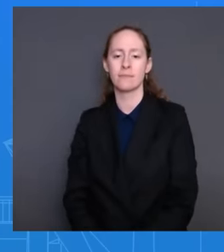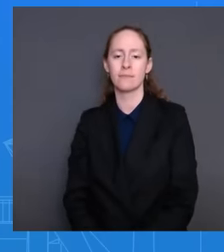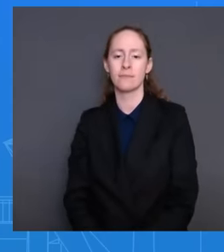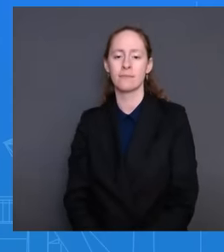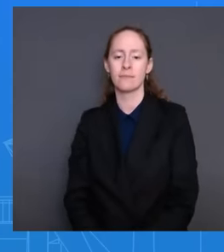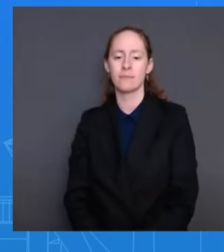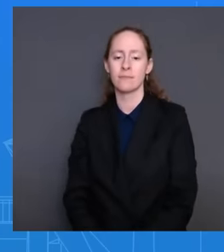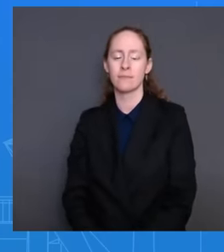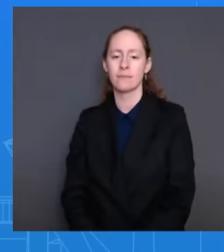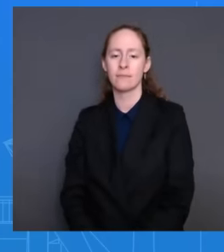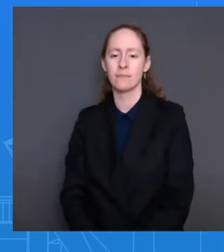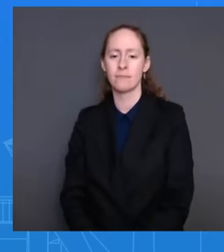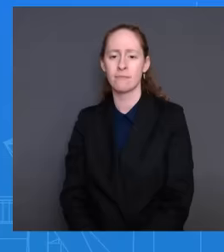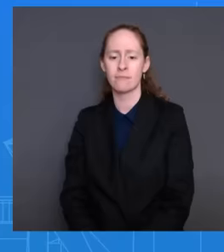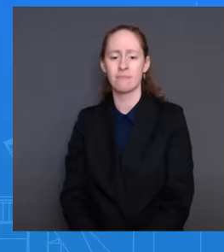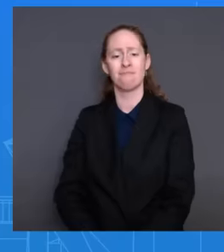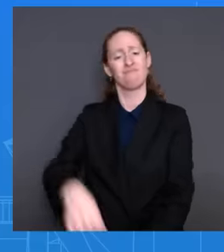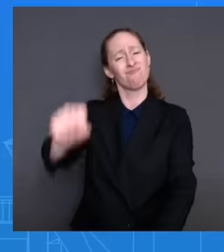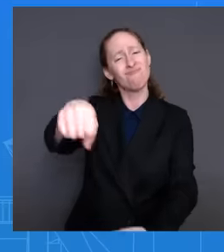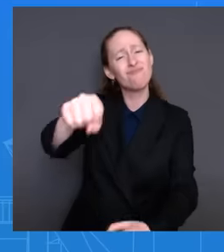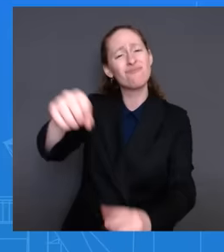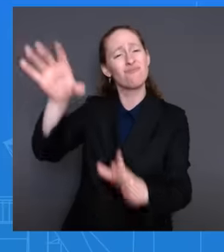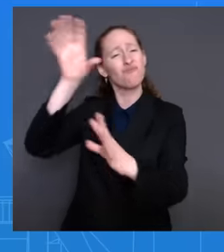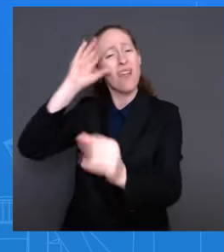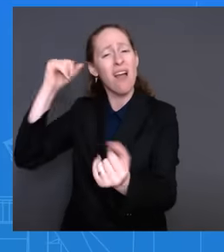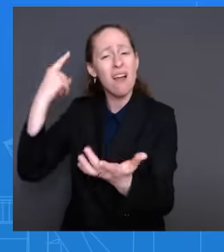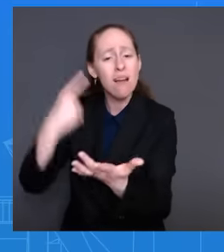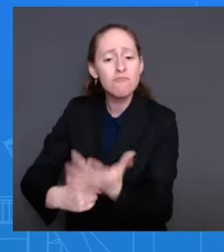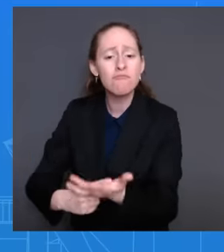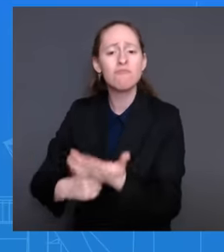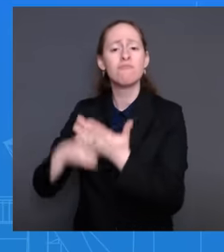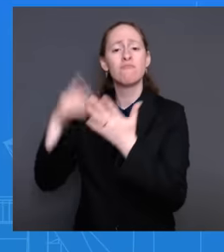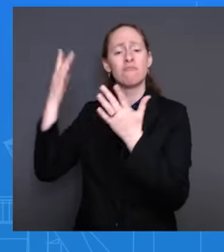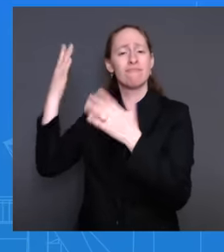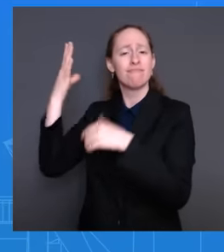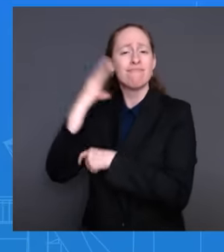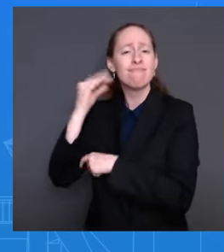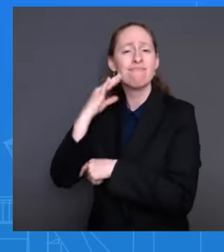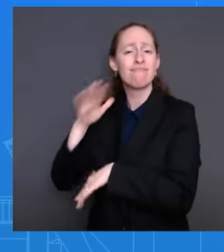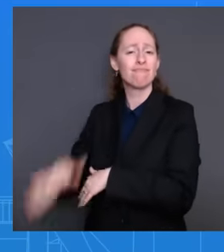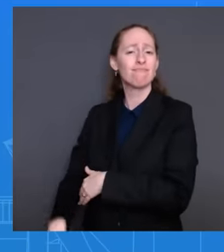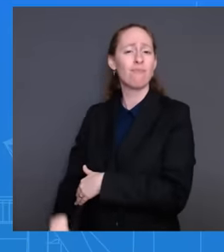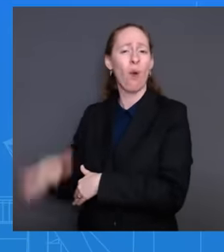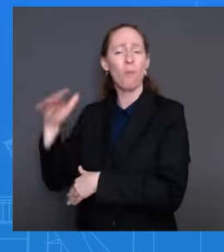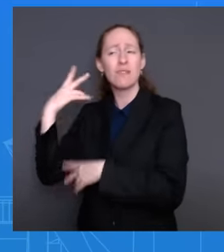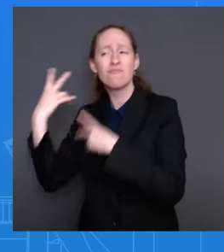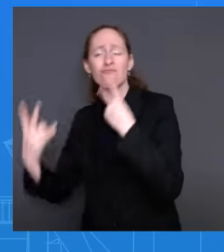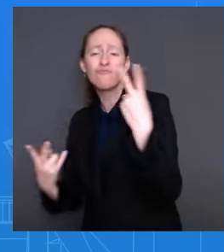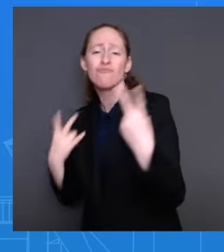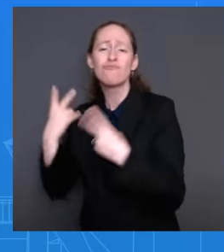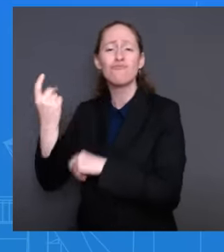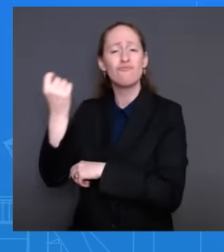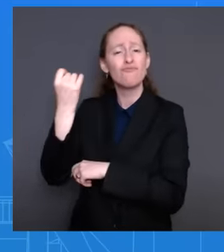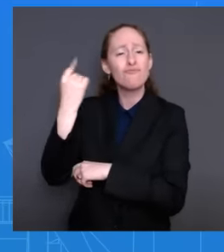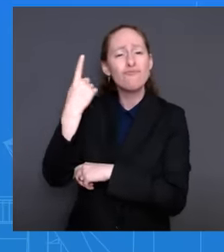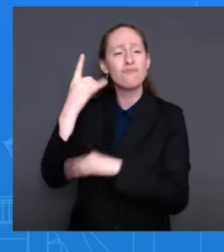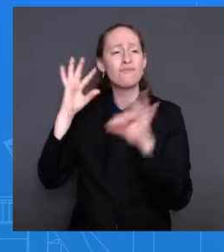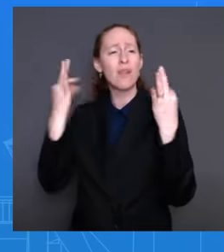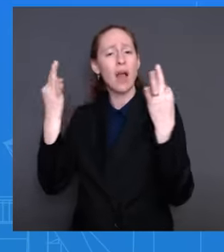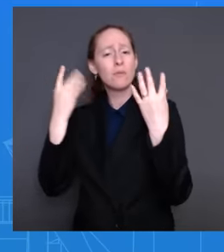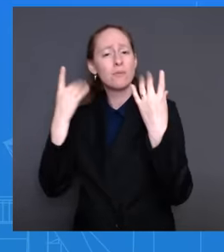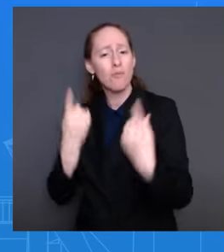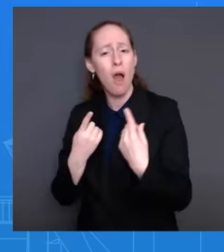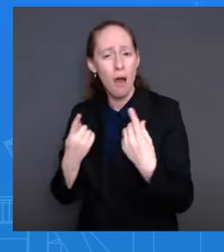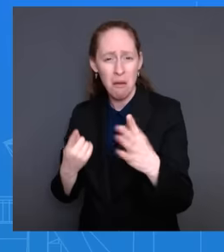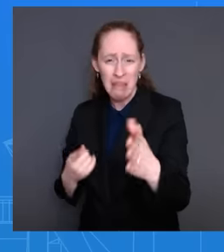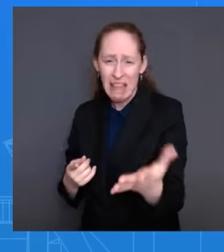those difficulties, economic hardships, and so forth. Does he consider it a crisis for American families that prices are at this 40-year